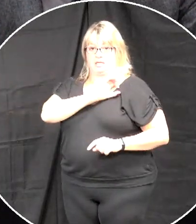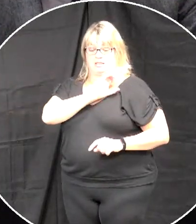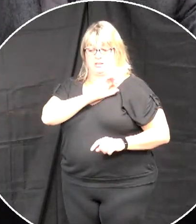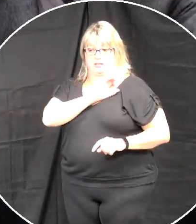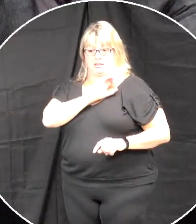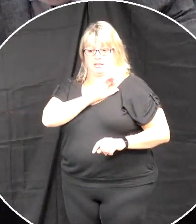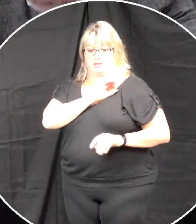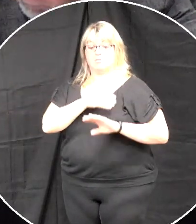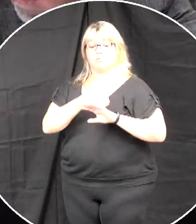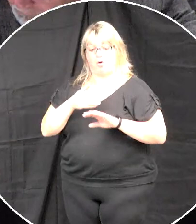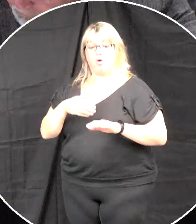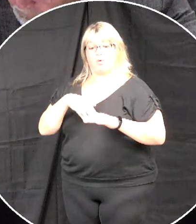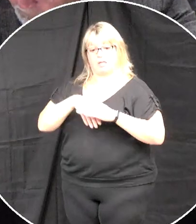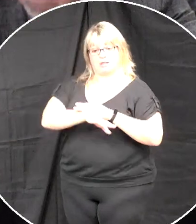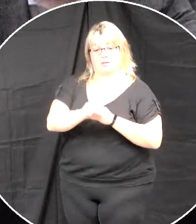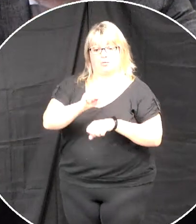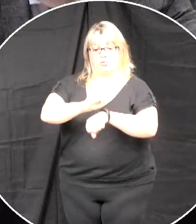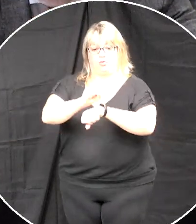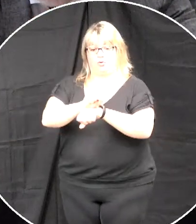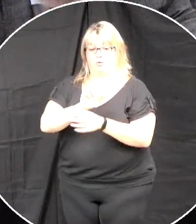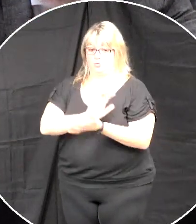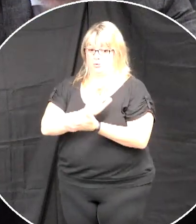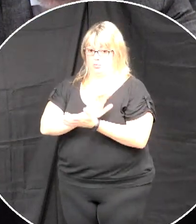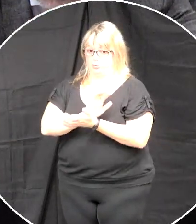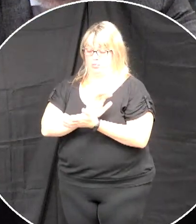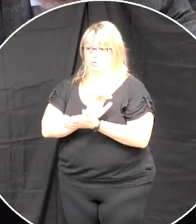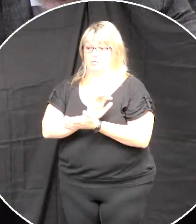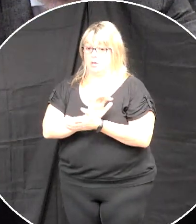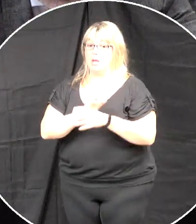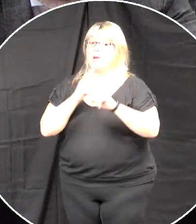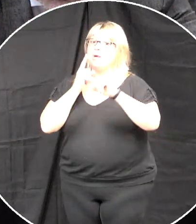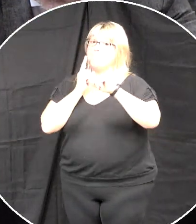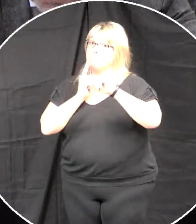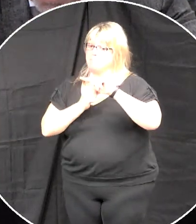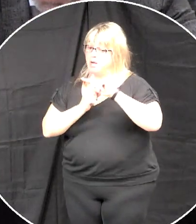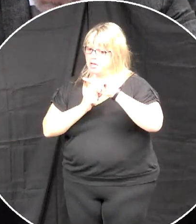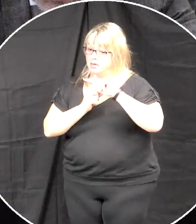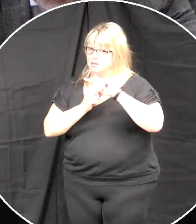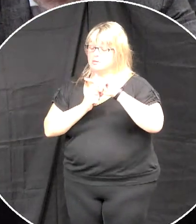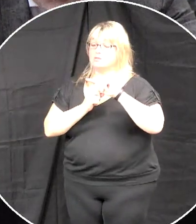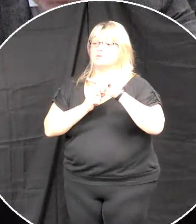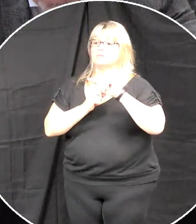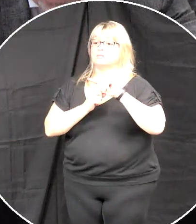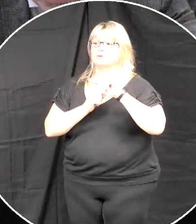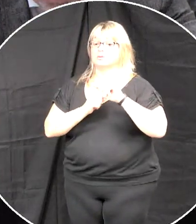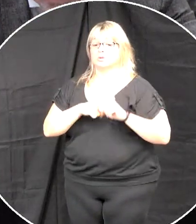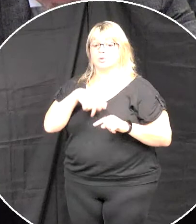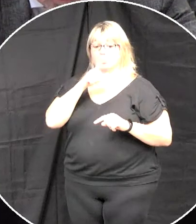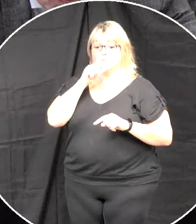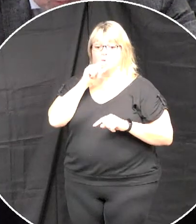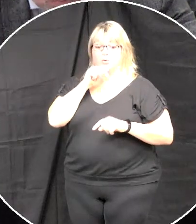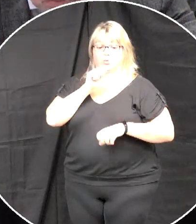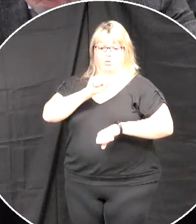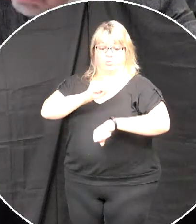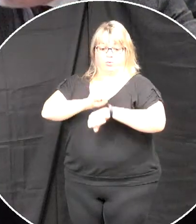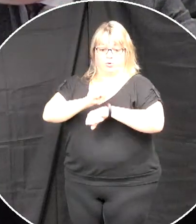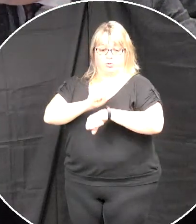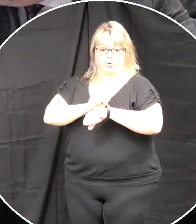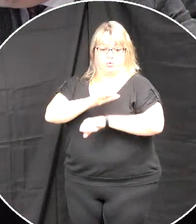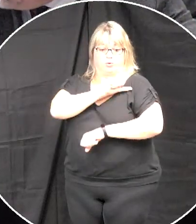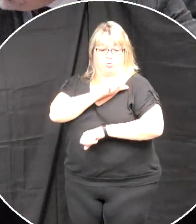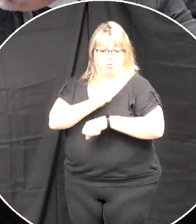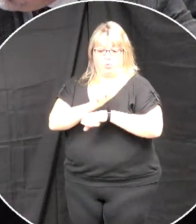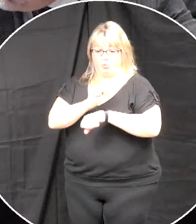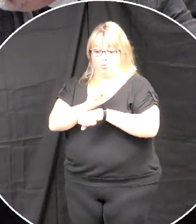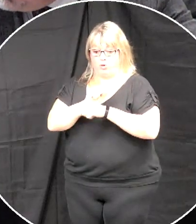prior to the commencement of their duties. Along with that, those who are in a position of authority or trust towards